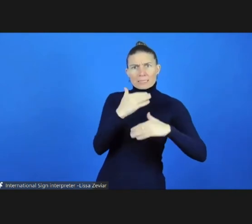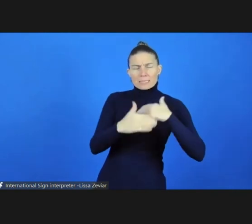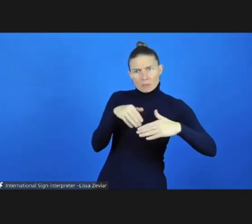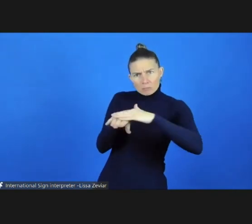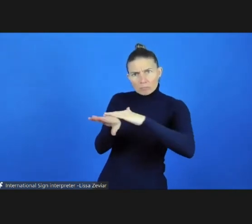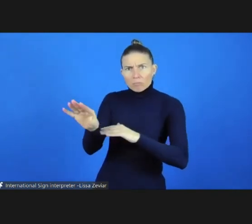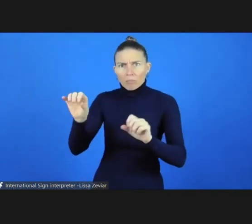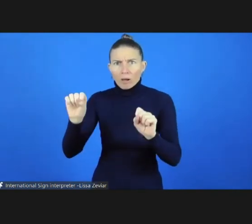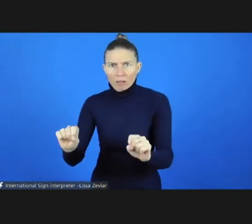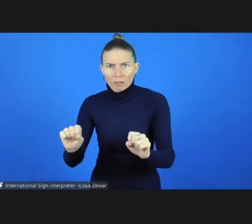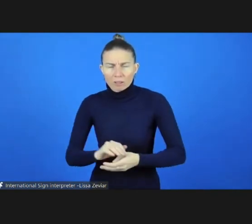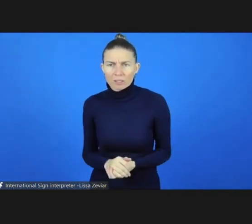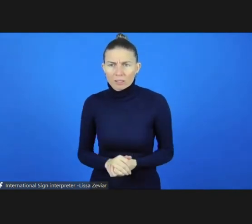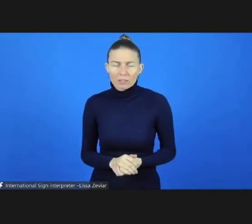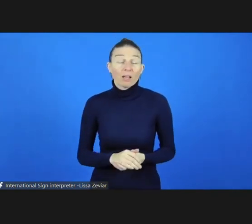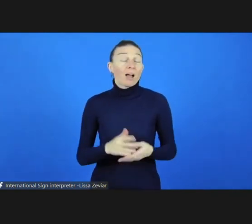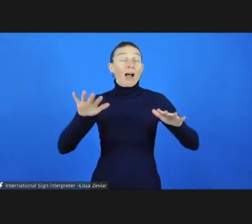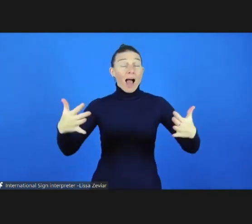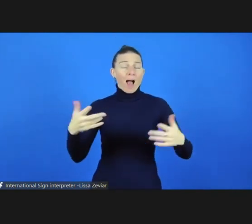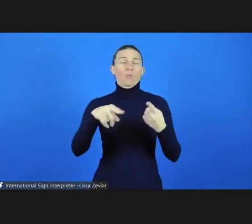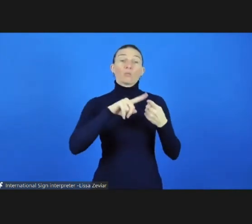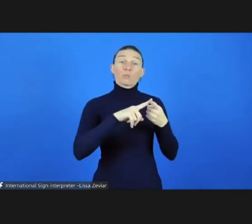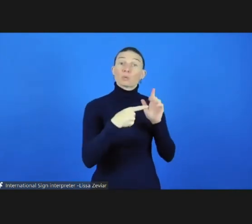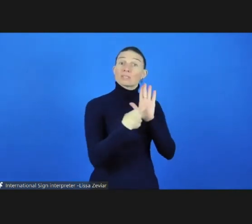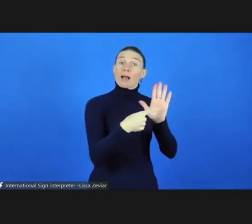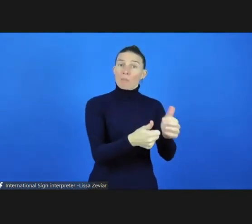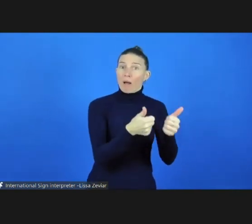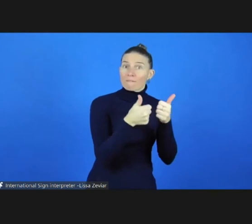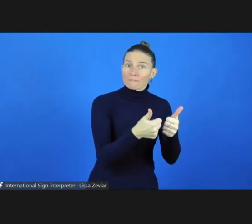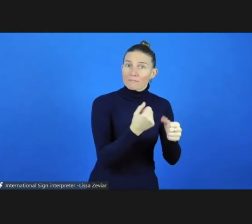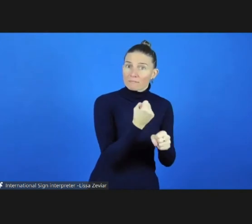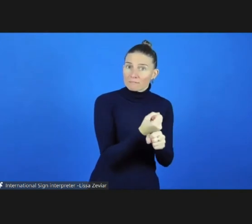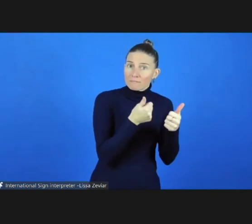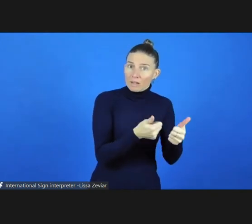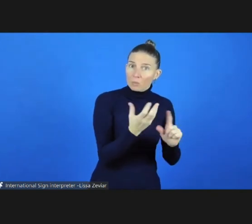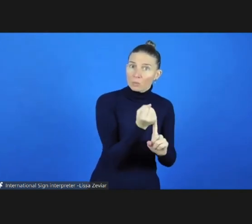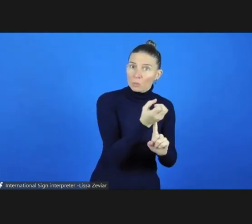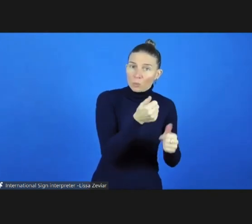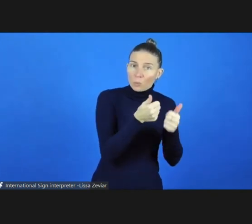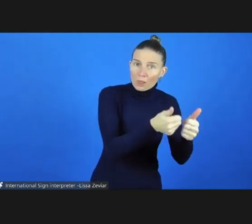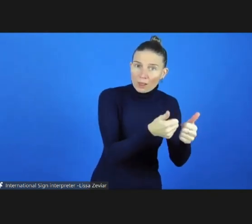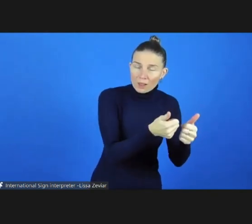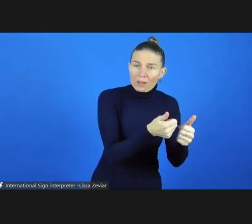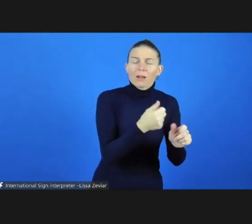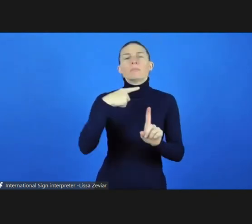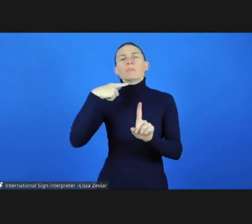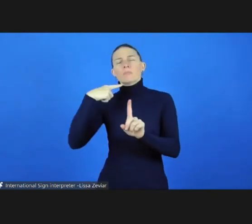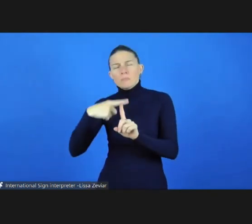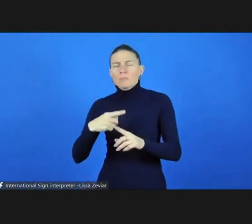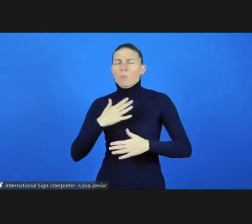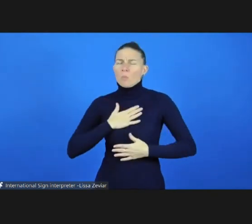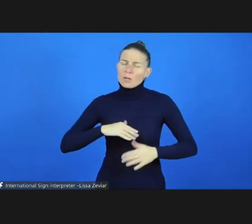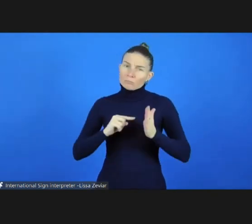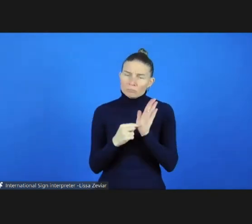presenting some examples of what works. We're really interested in highlighting work and models that are